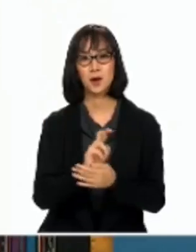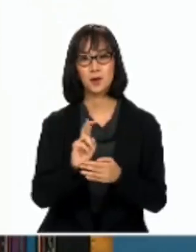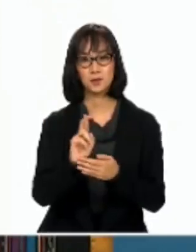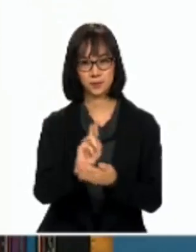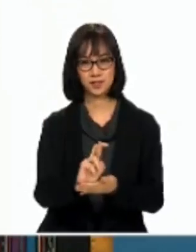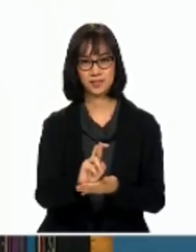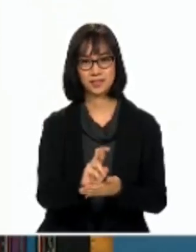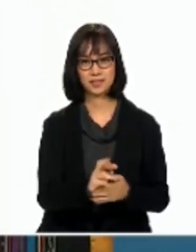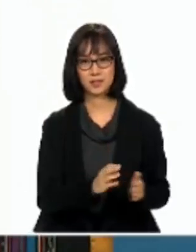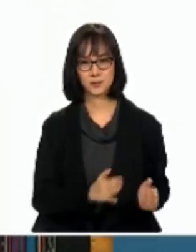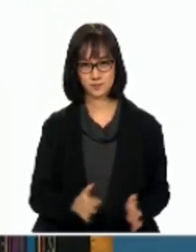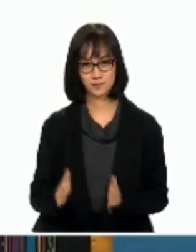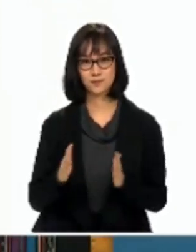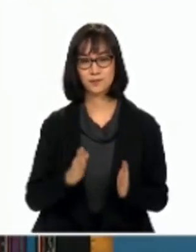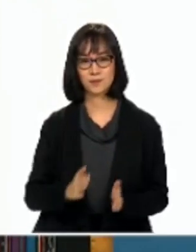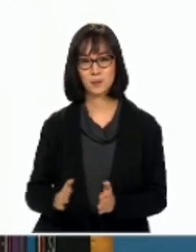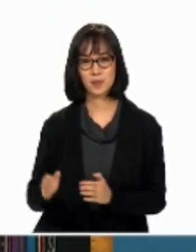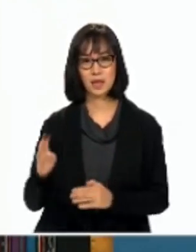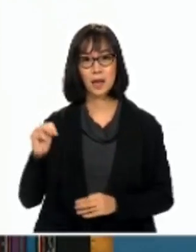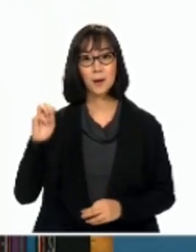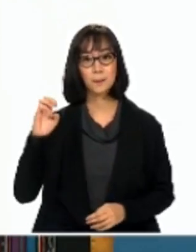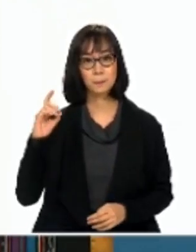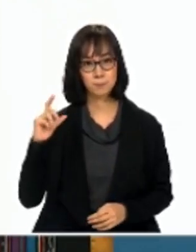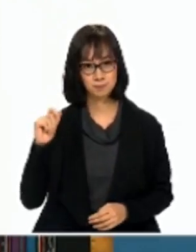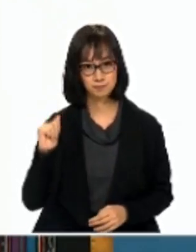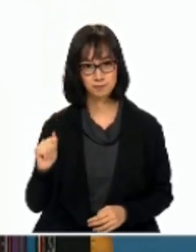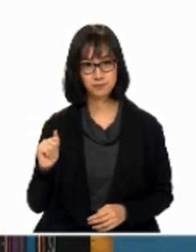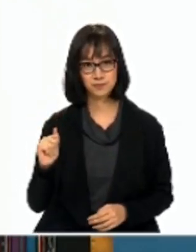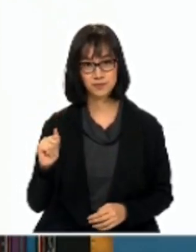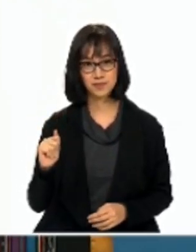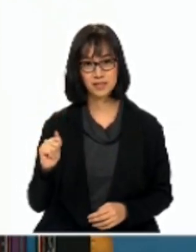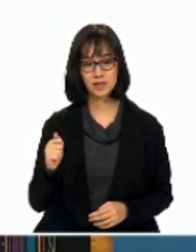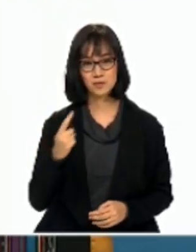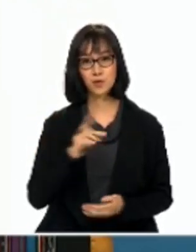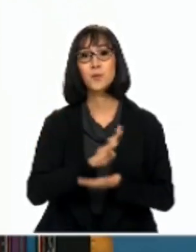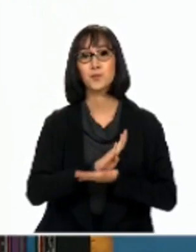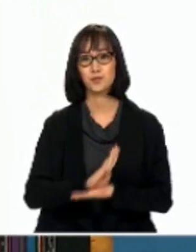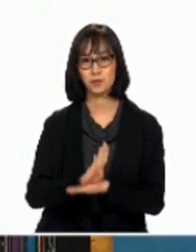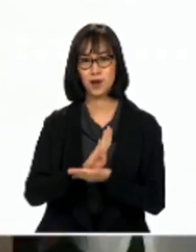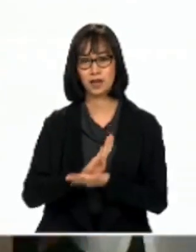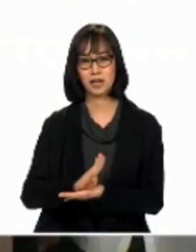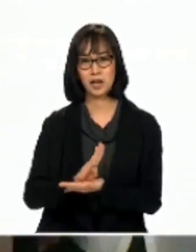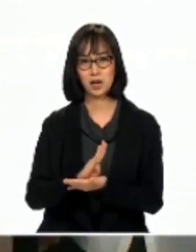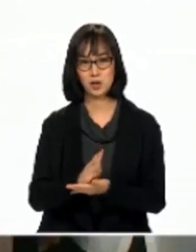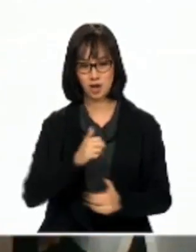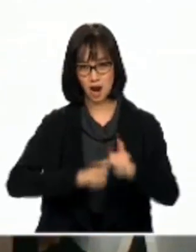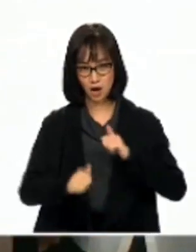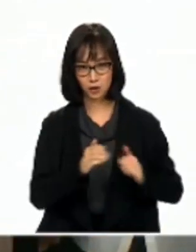recently approved Mindanao Term Boracay Action Plan.